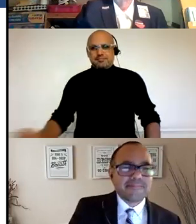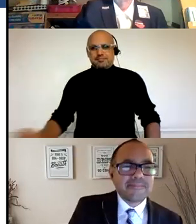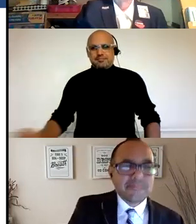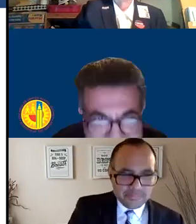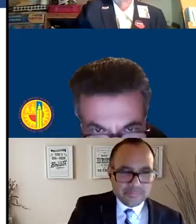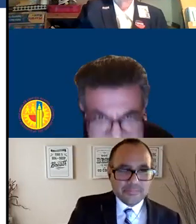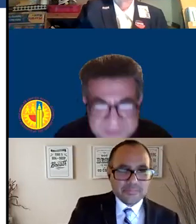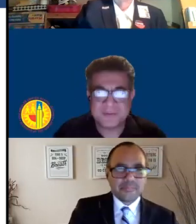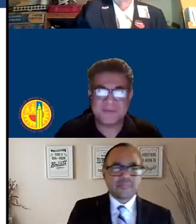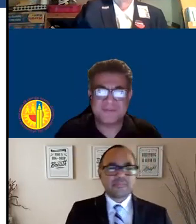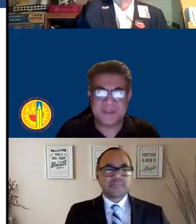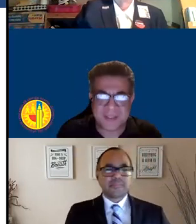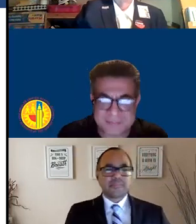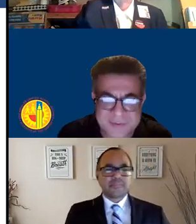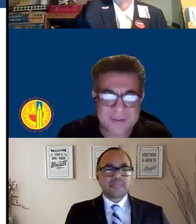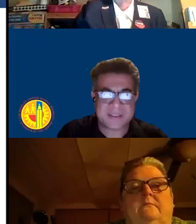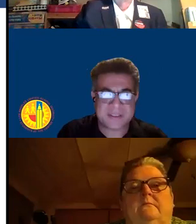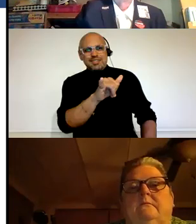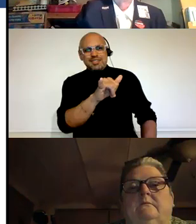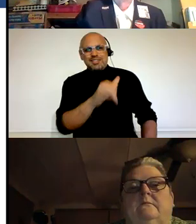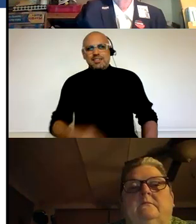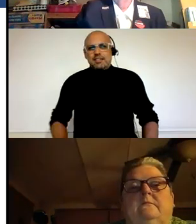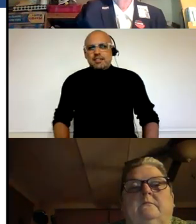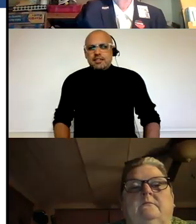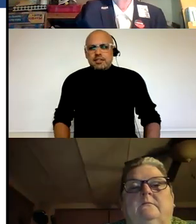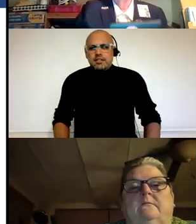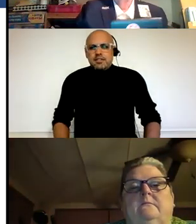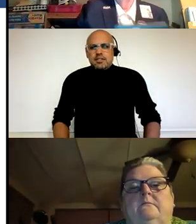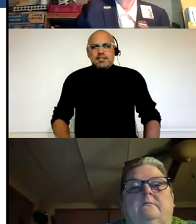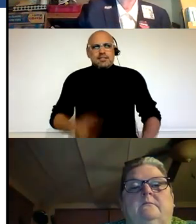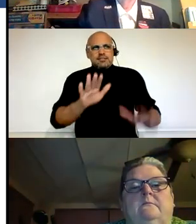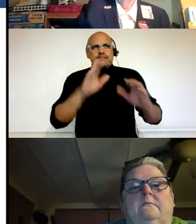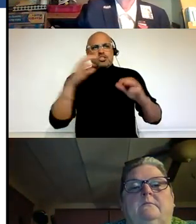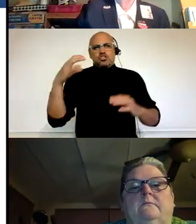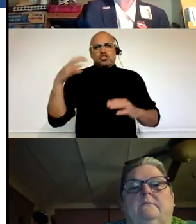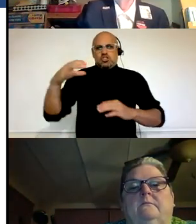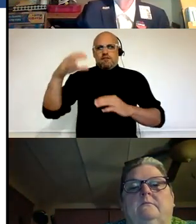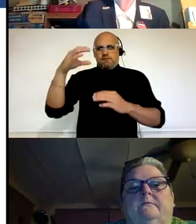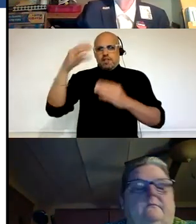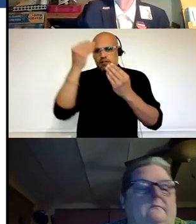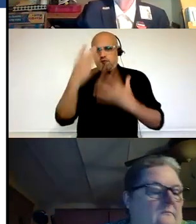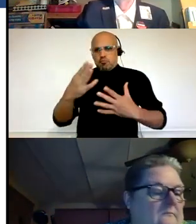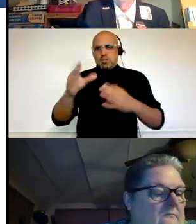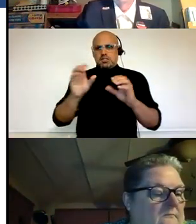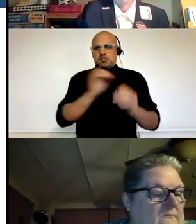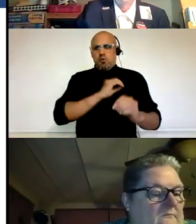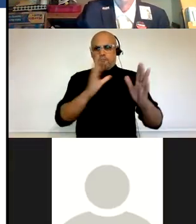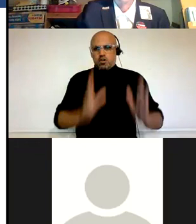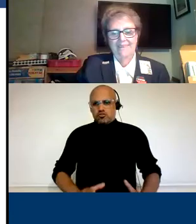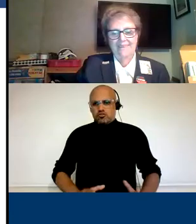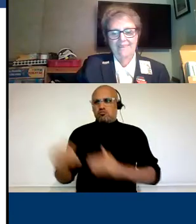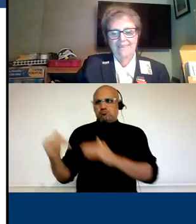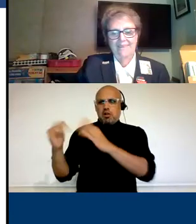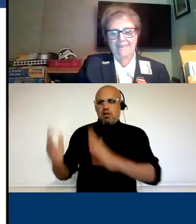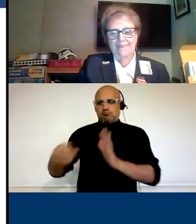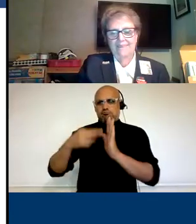Thank you, Tony. And good evening. I'm Sohail Katal, Chief Information Officer, the person probably responsible for